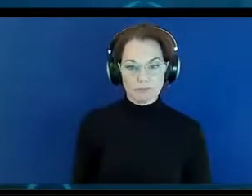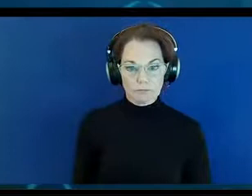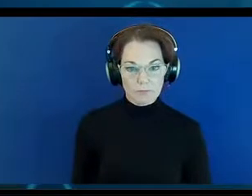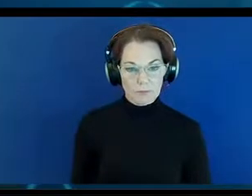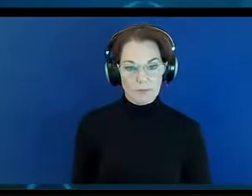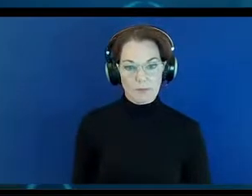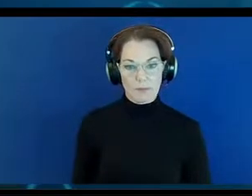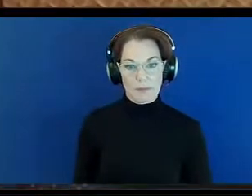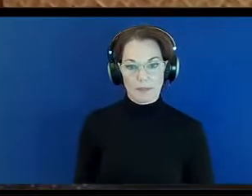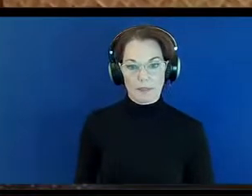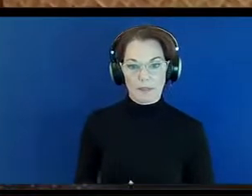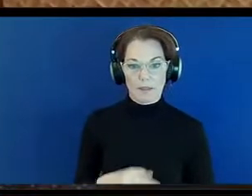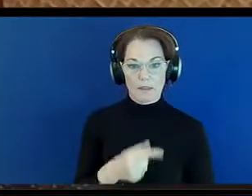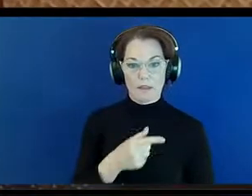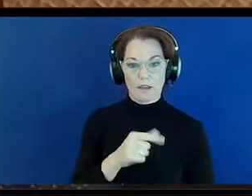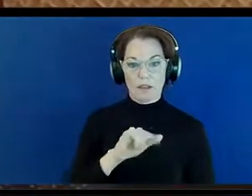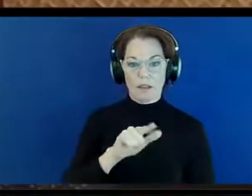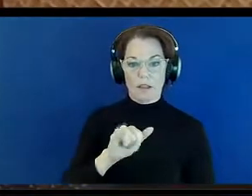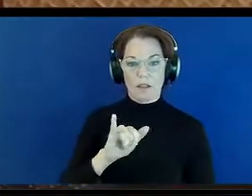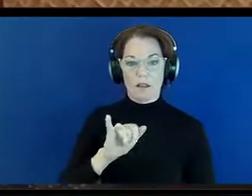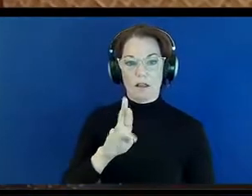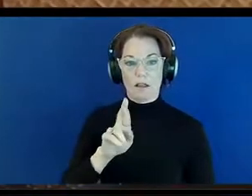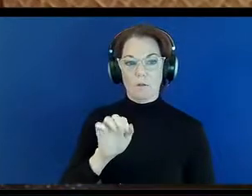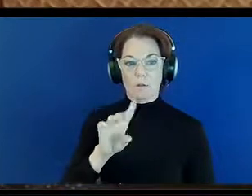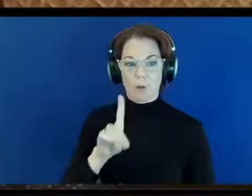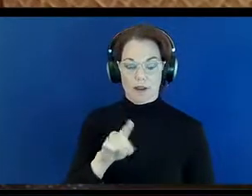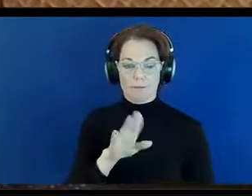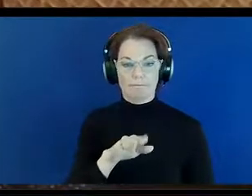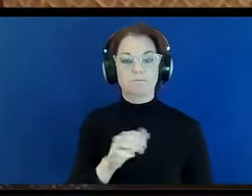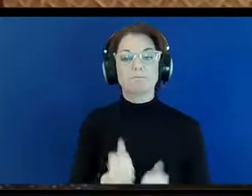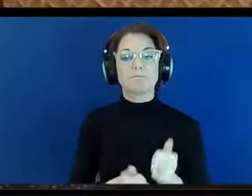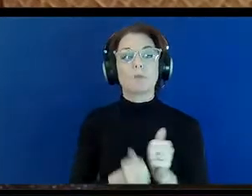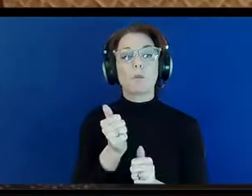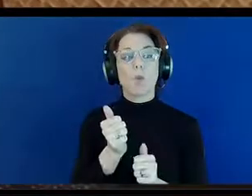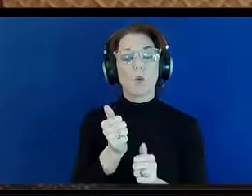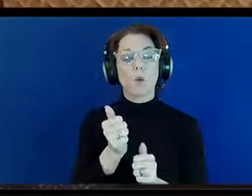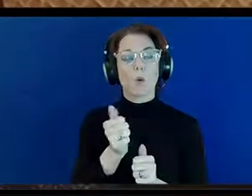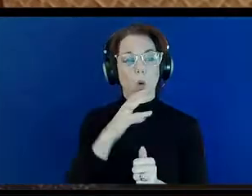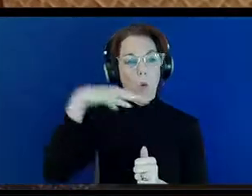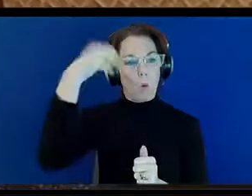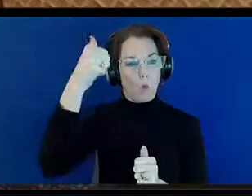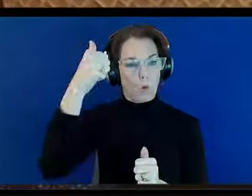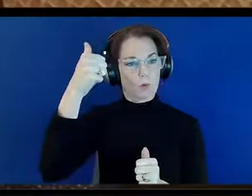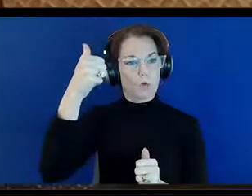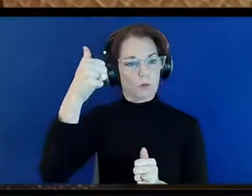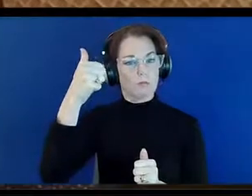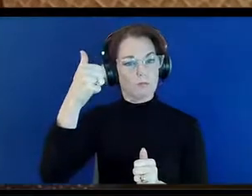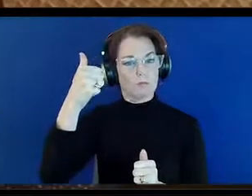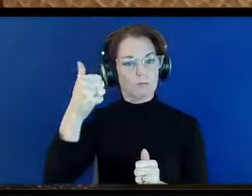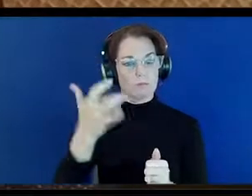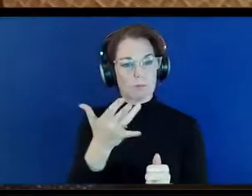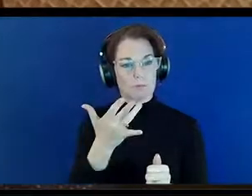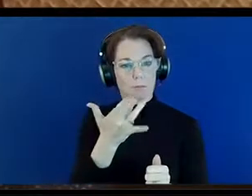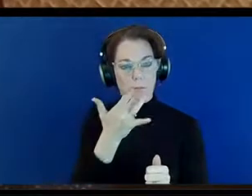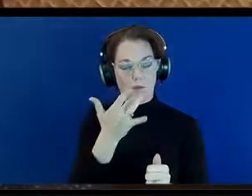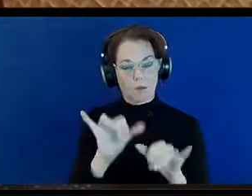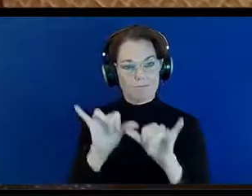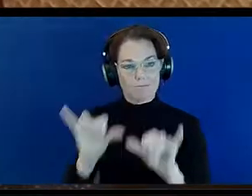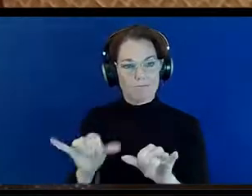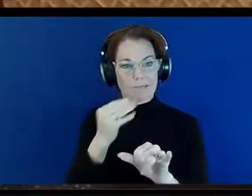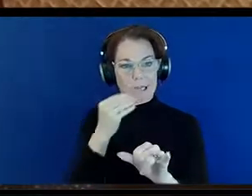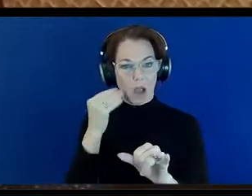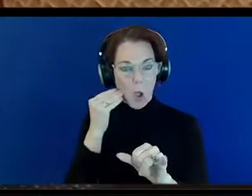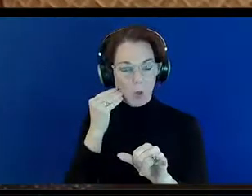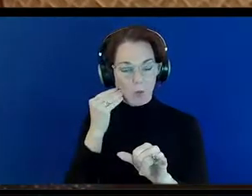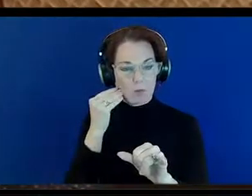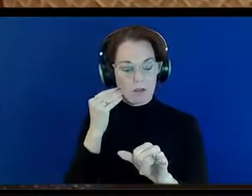Most older adults prefer to remain in their homes and communities as they age, yet many older adults face significant challenges to